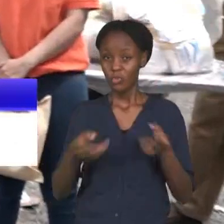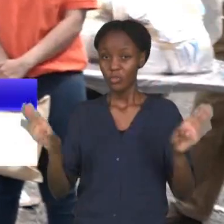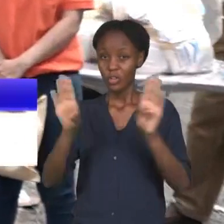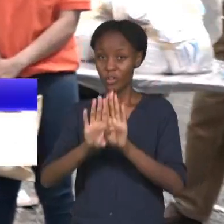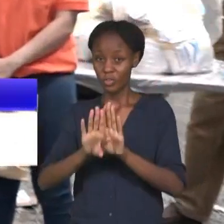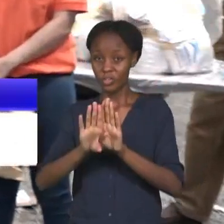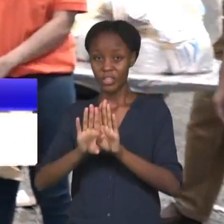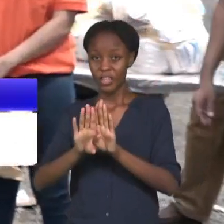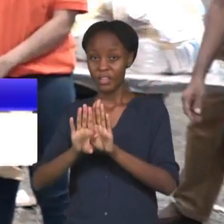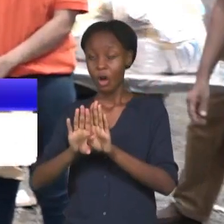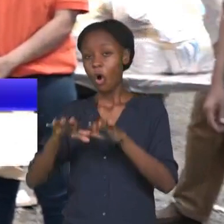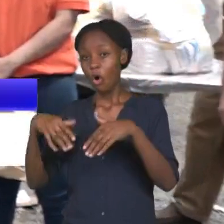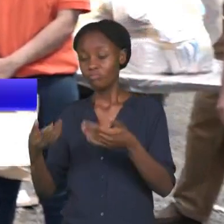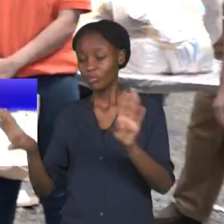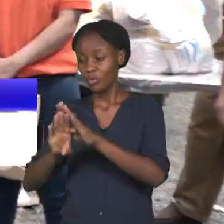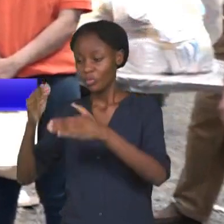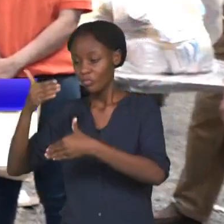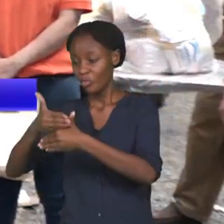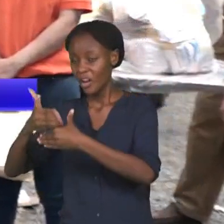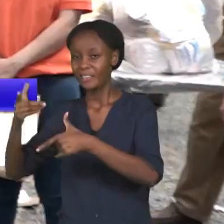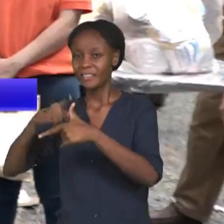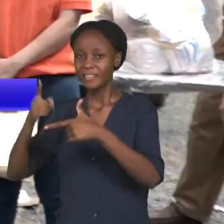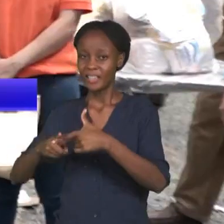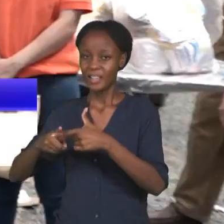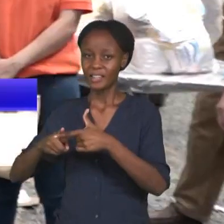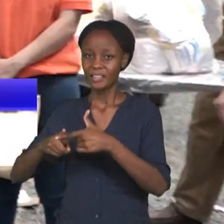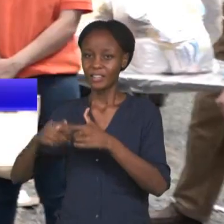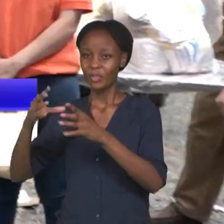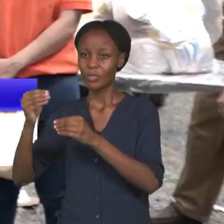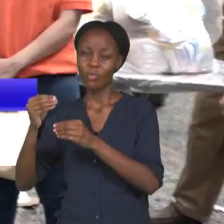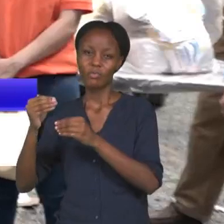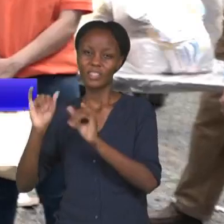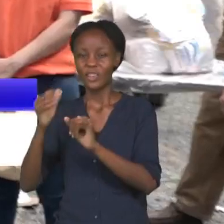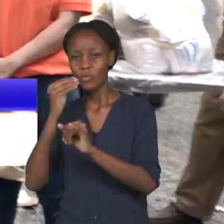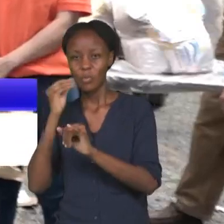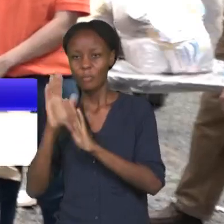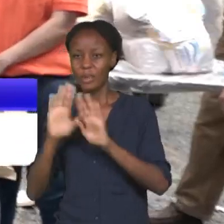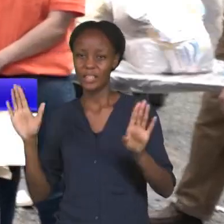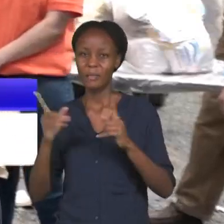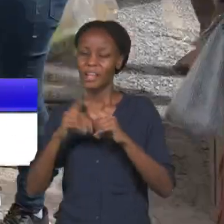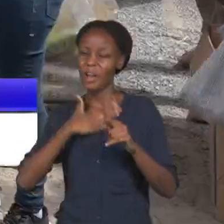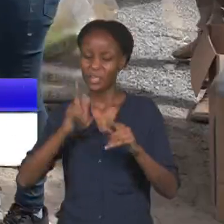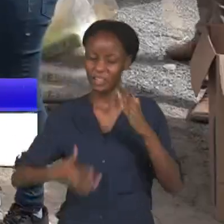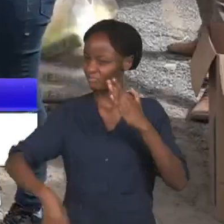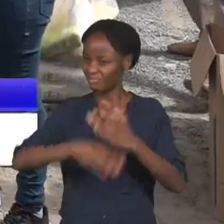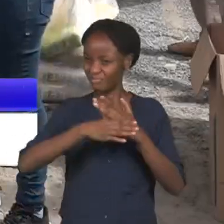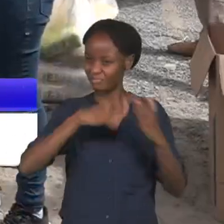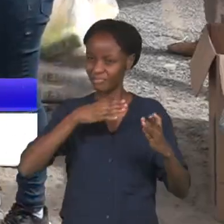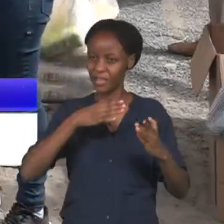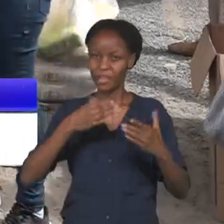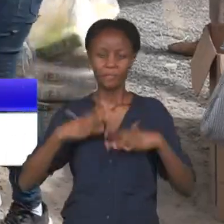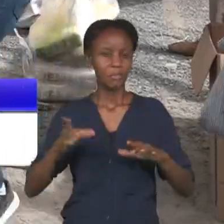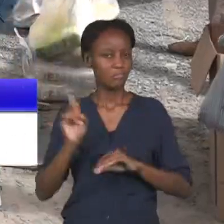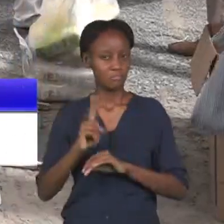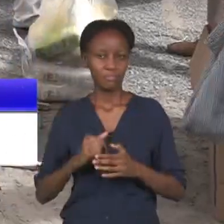from home. But we will not be laying off anybody as far as our industry is concerned. Each and